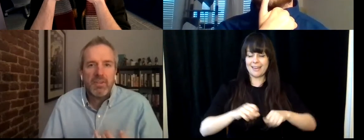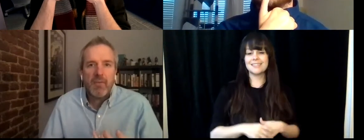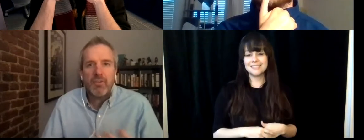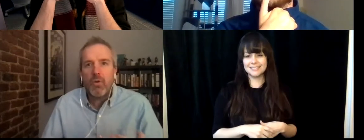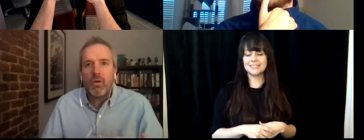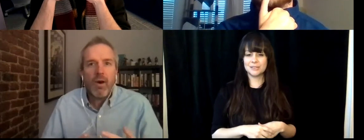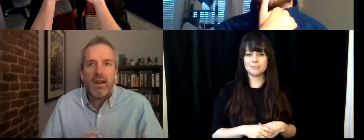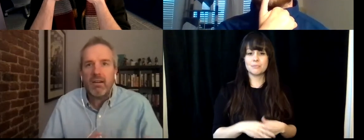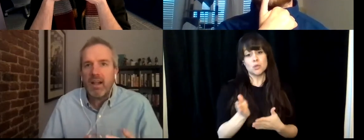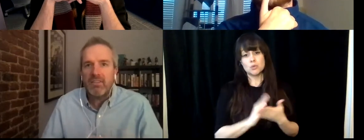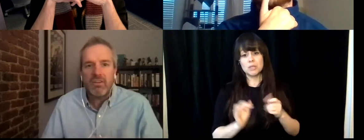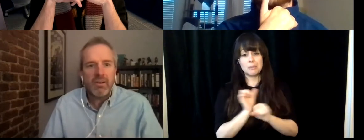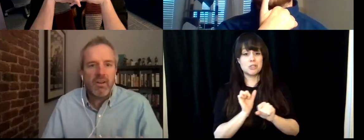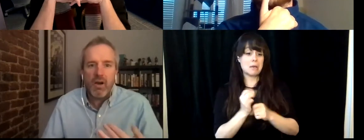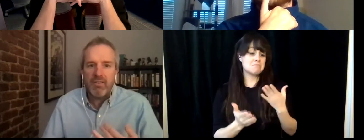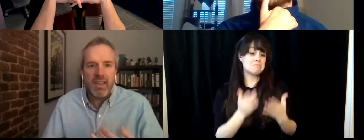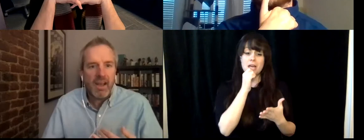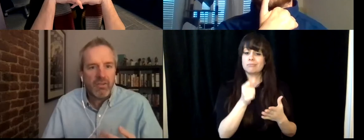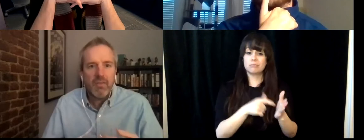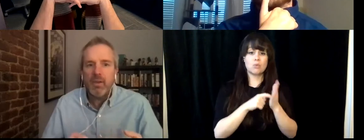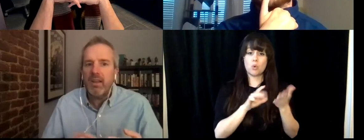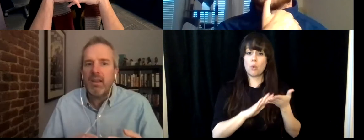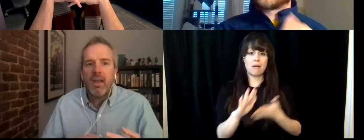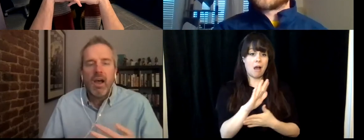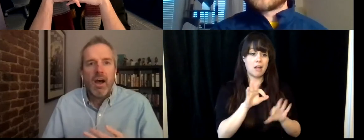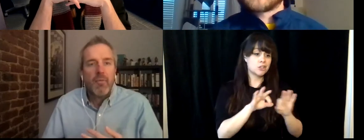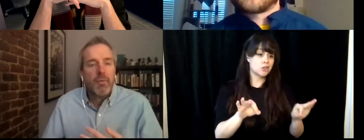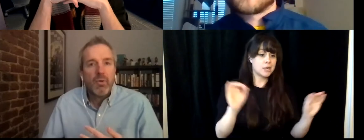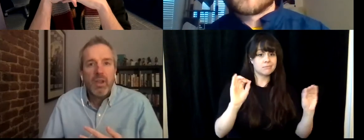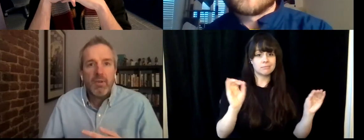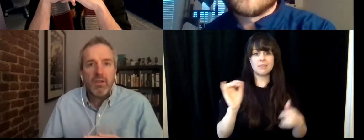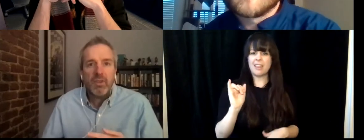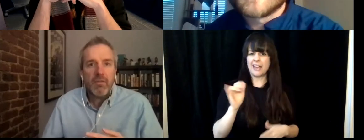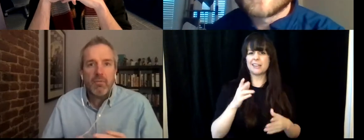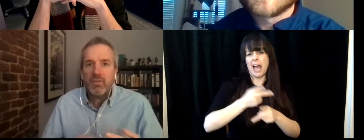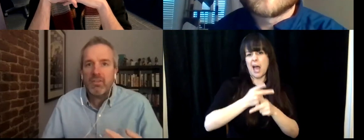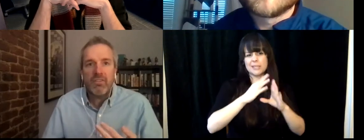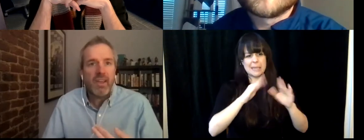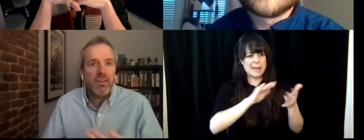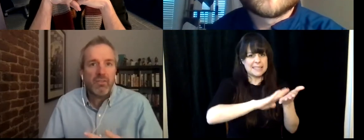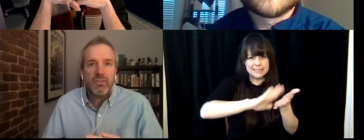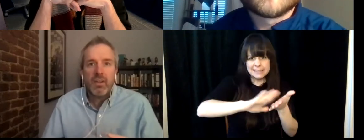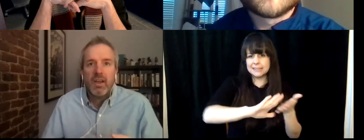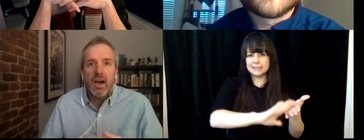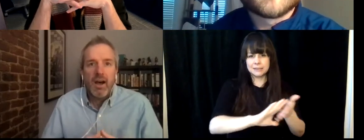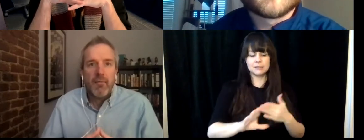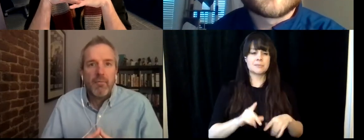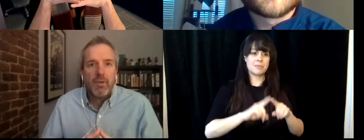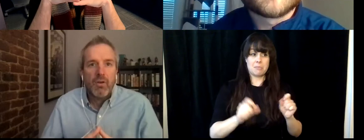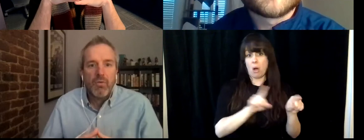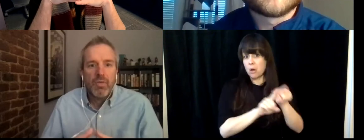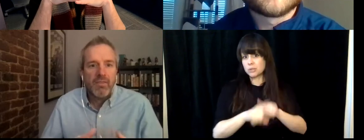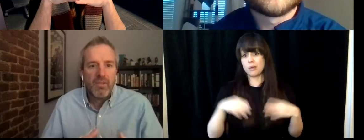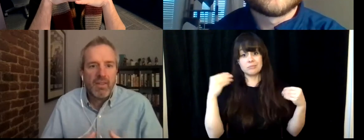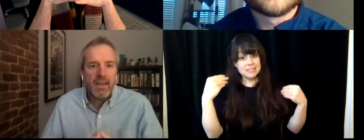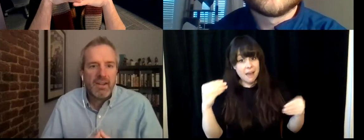some of the jobs that don't require a college degree, you know, obviously housekeeping, but really, I mean, you know, some of them such as sales, you